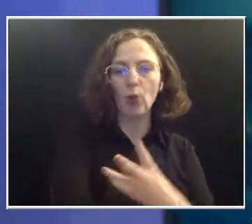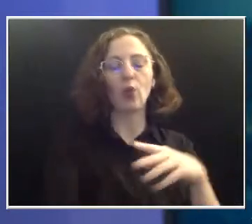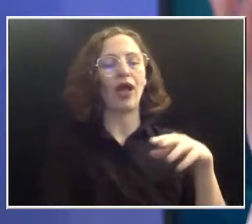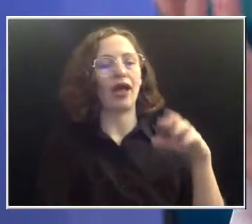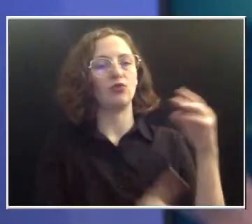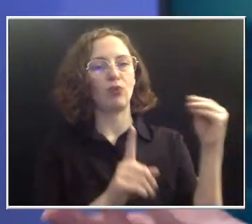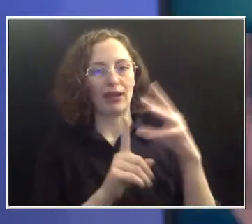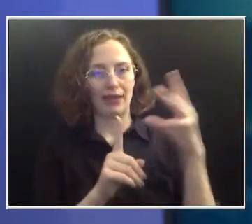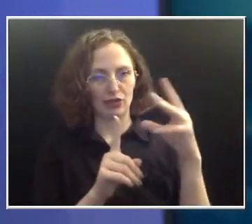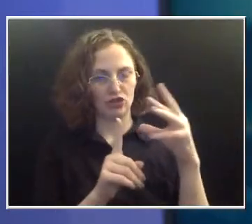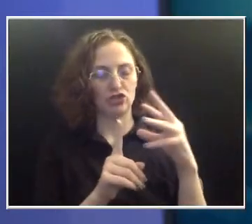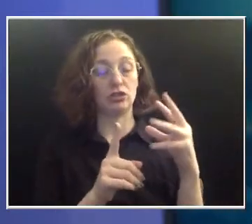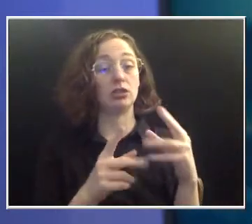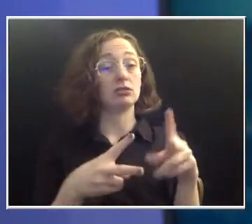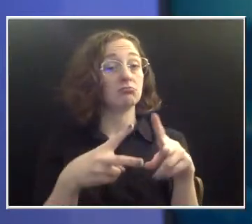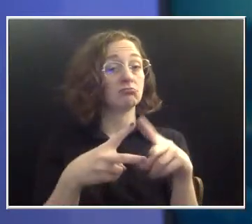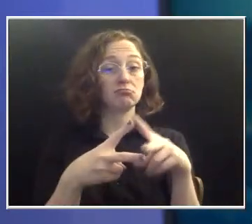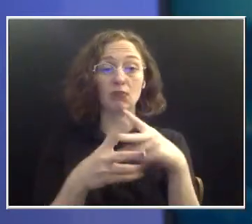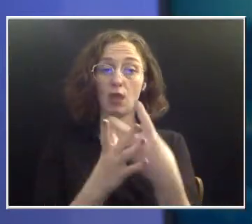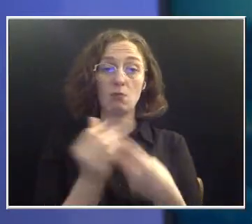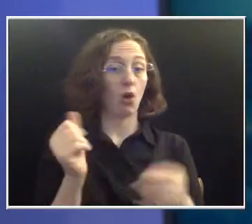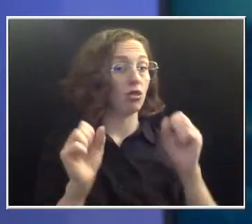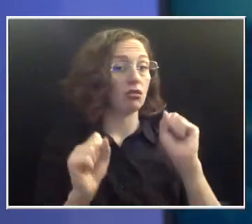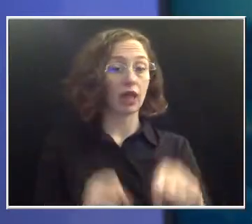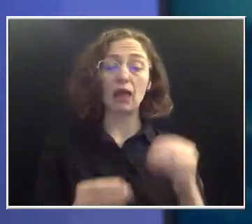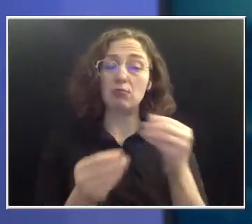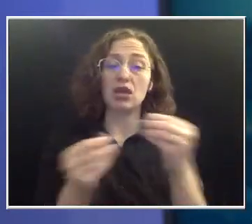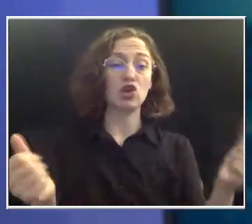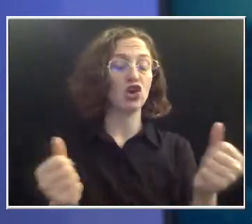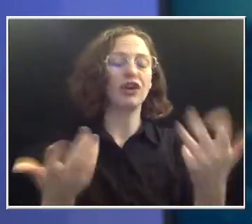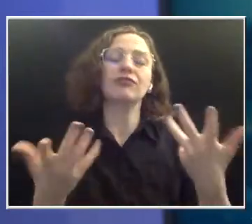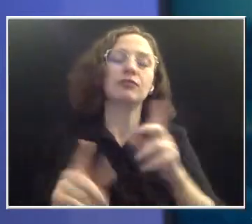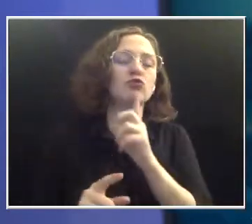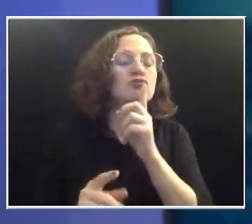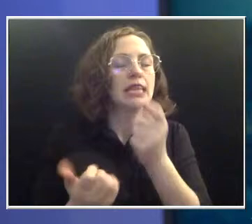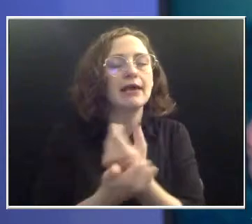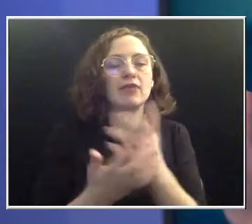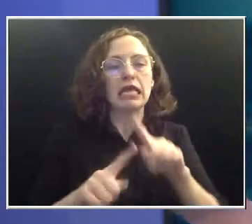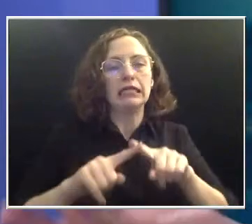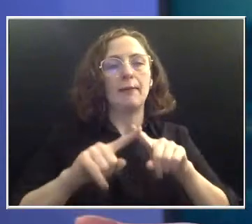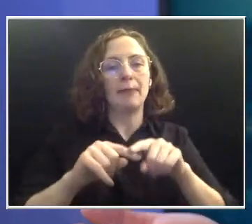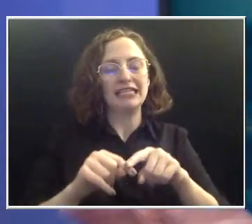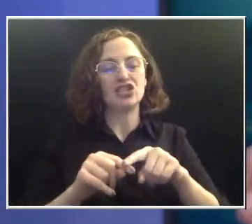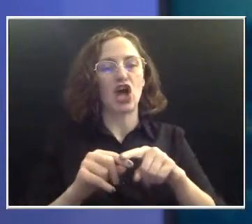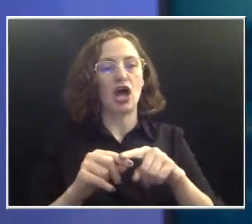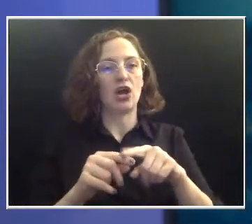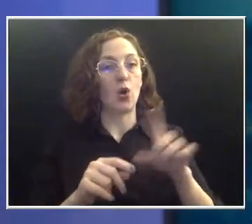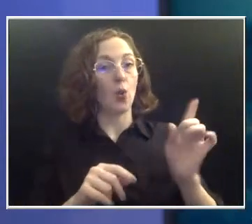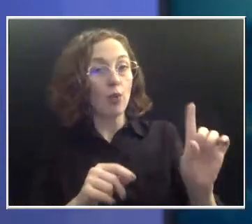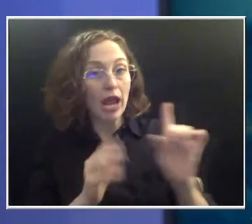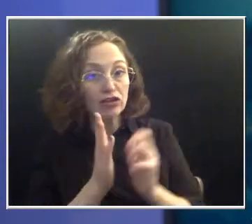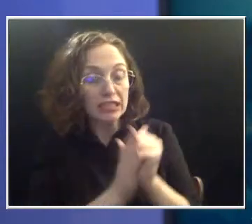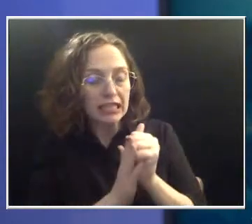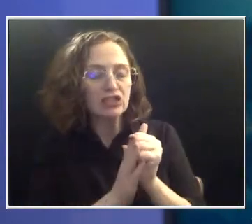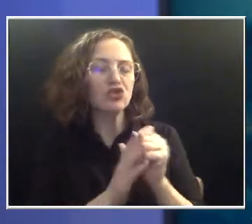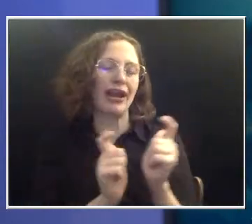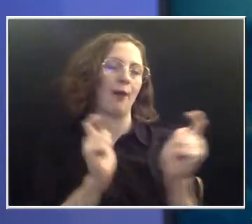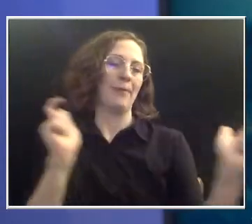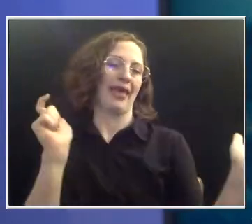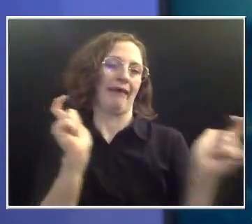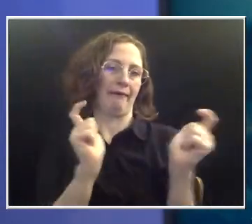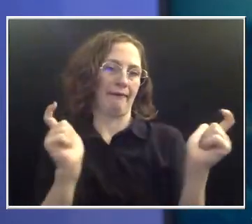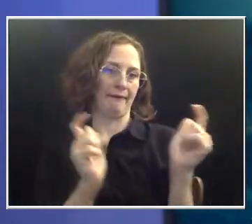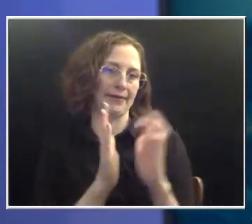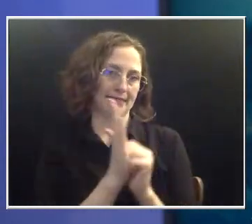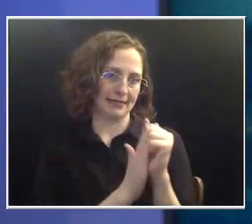just depends on the size and location of the cancer. And so that's why it's really important that you see an oncologist to get the right imaging, to get the